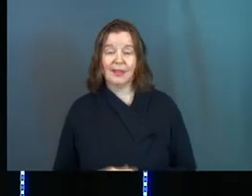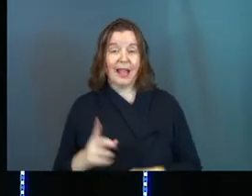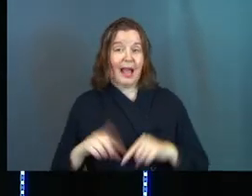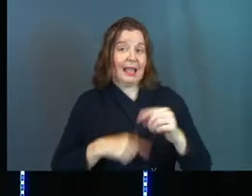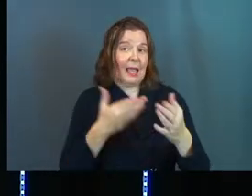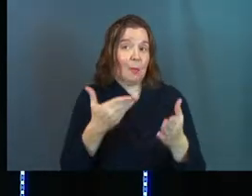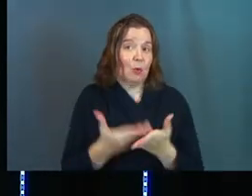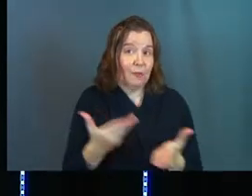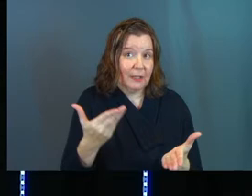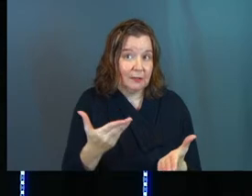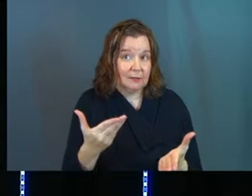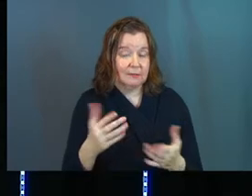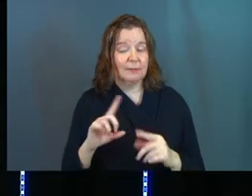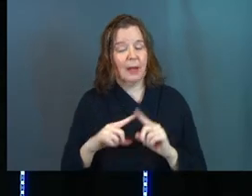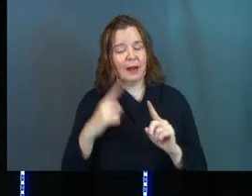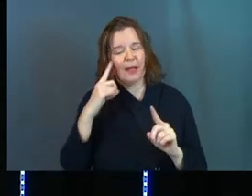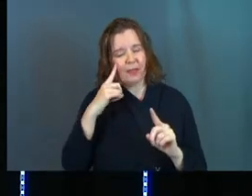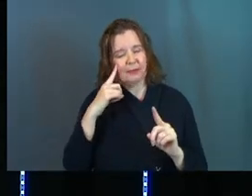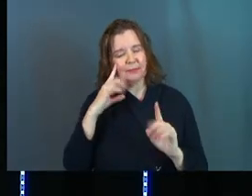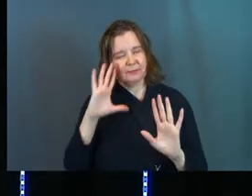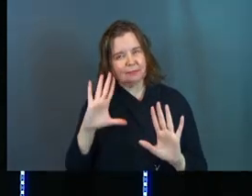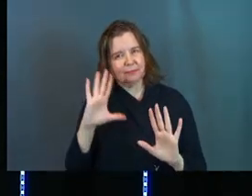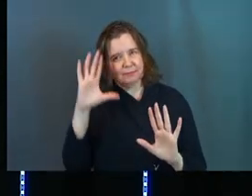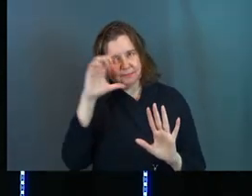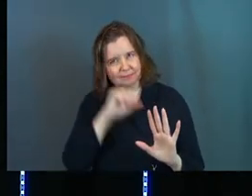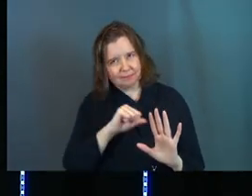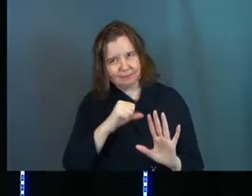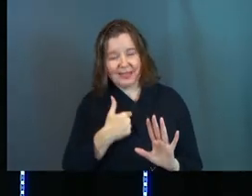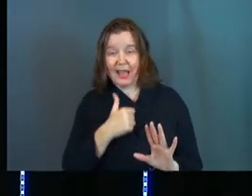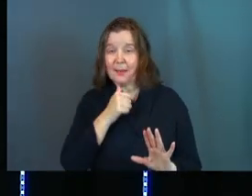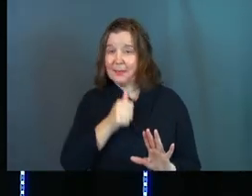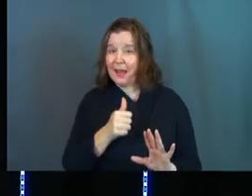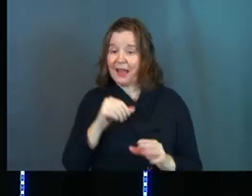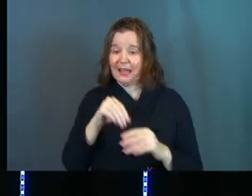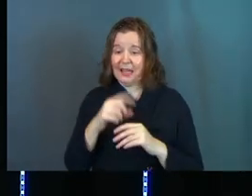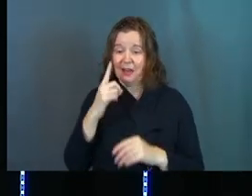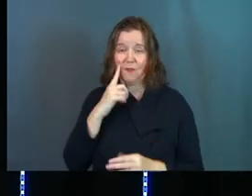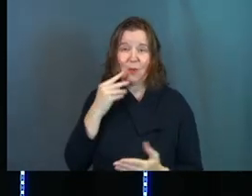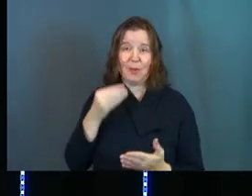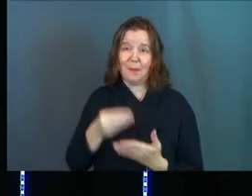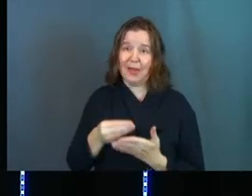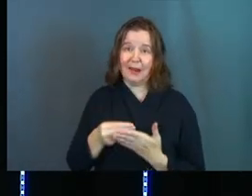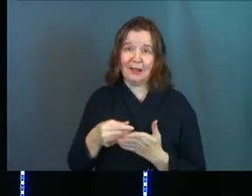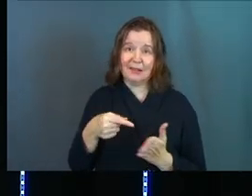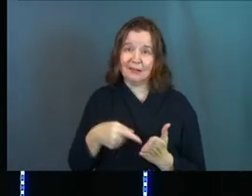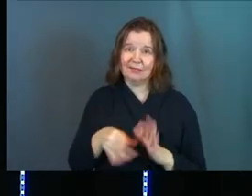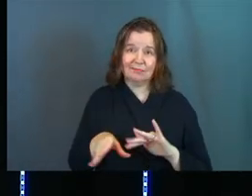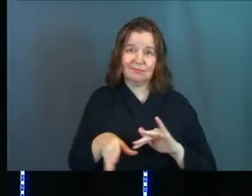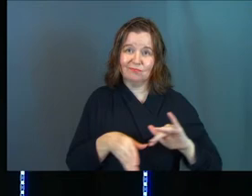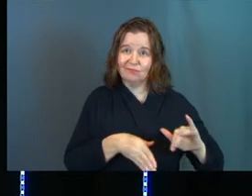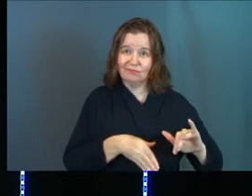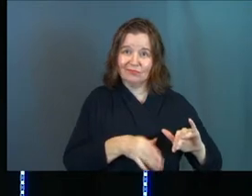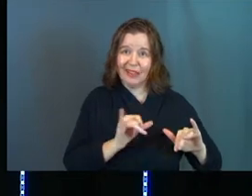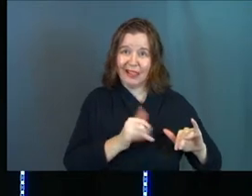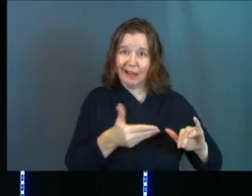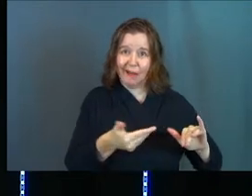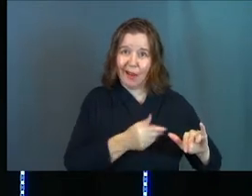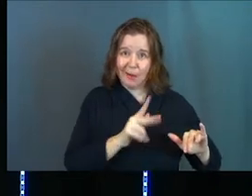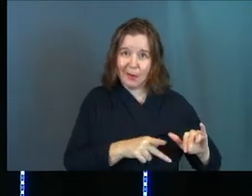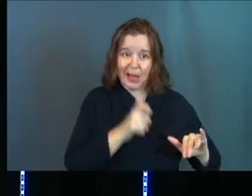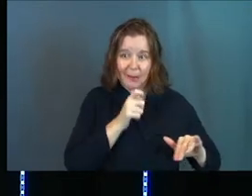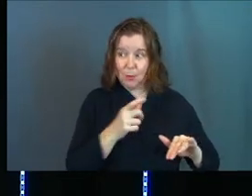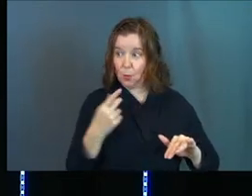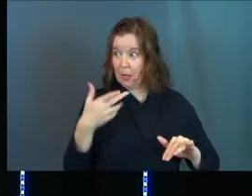Can't prove it to you. But the way he says it, I'm not in it for the money. I'm not going to run